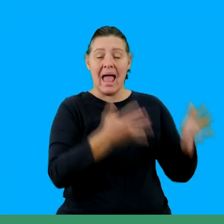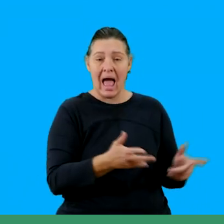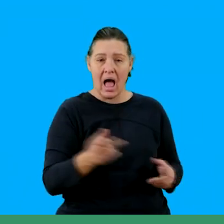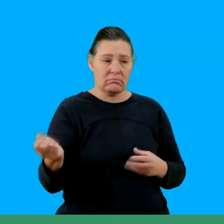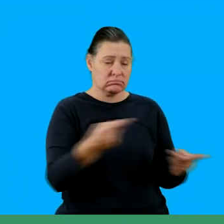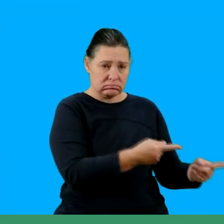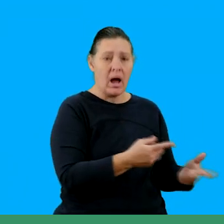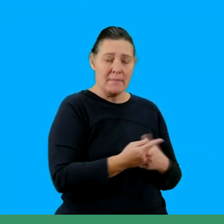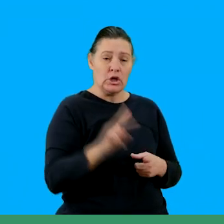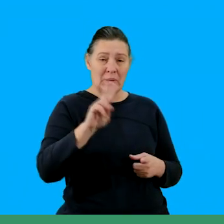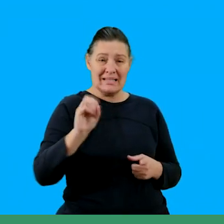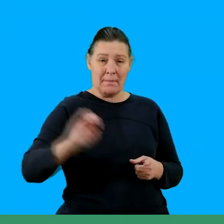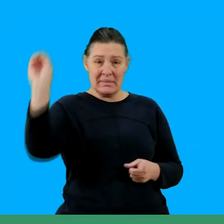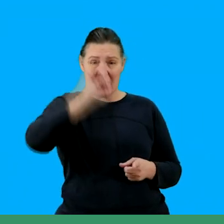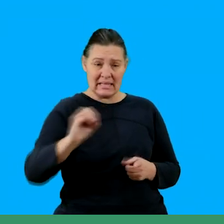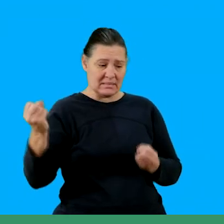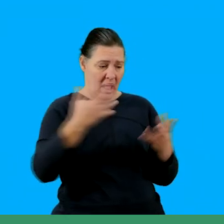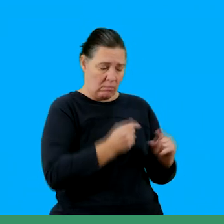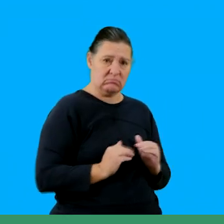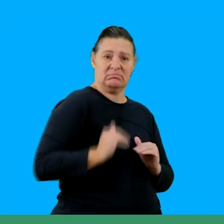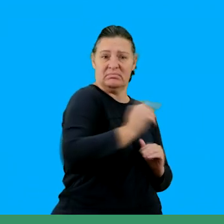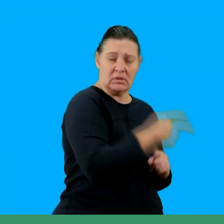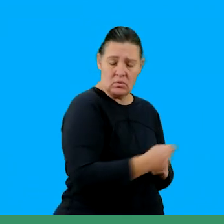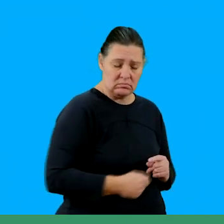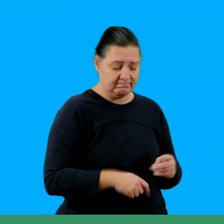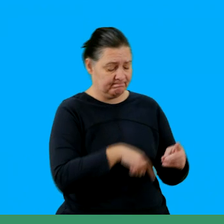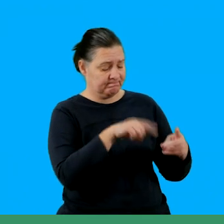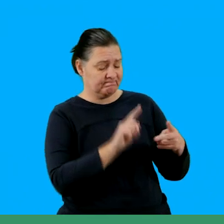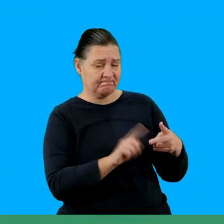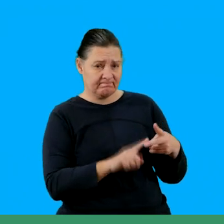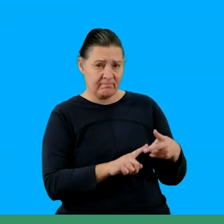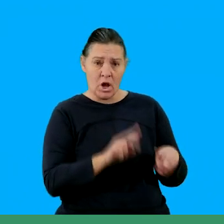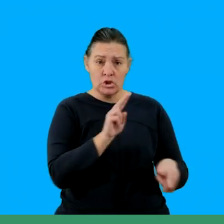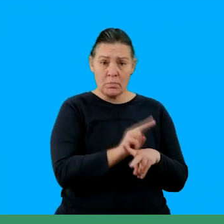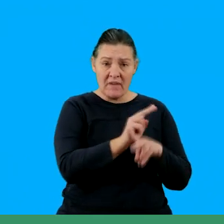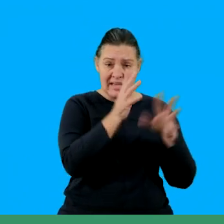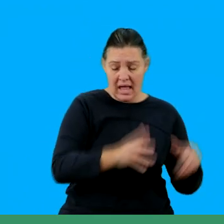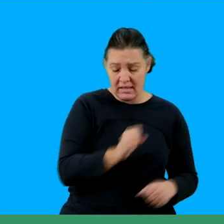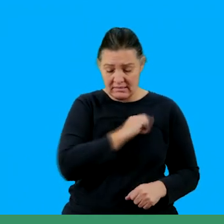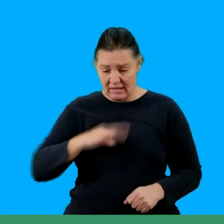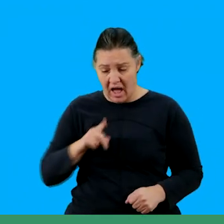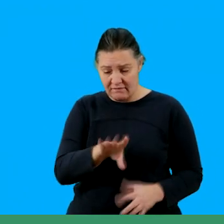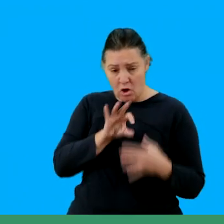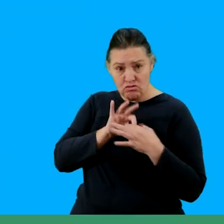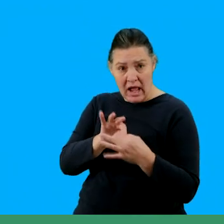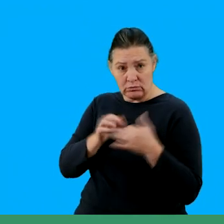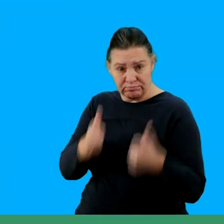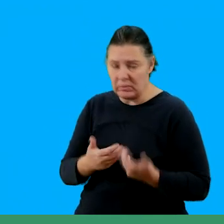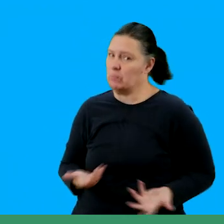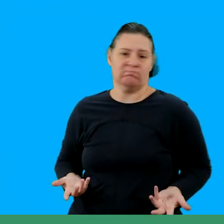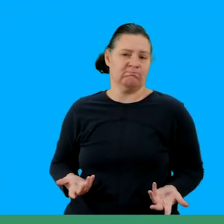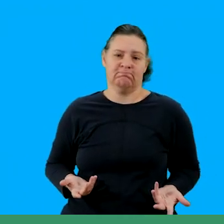prices by more than 20%. The supervisor does not have a good working relationship with